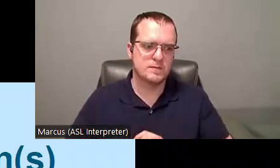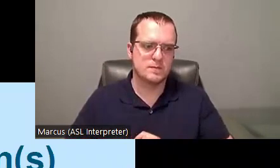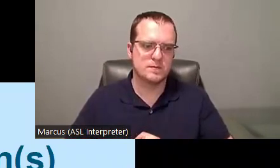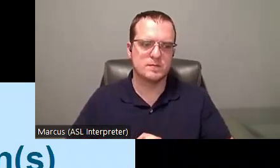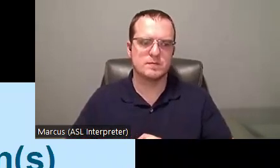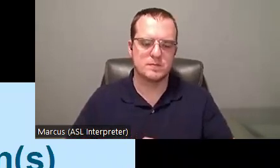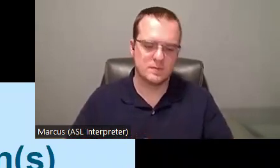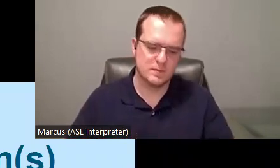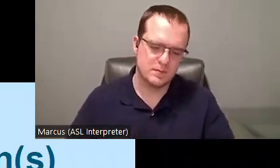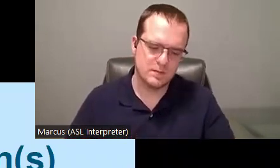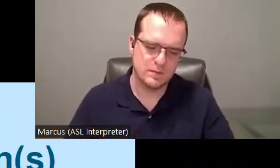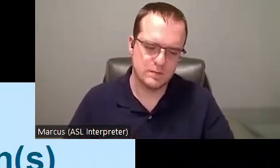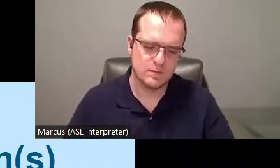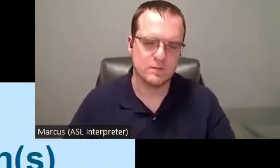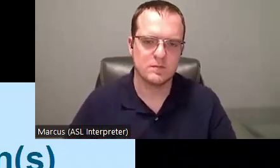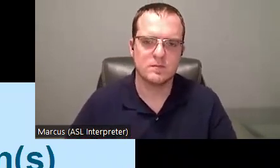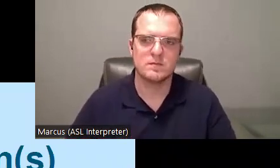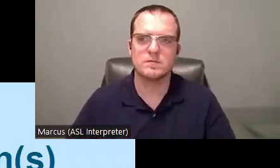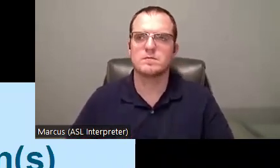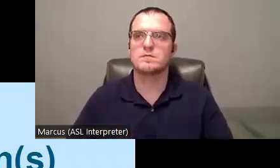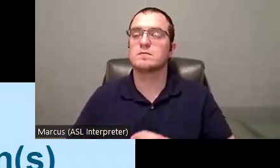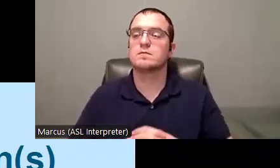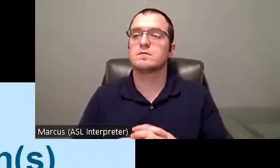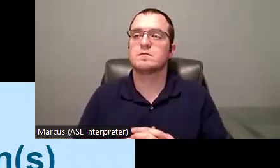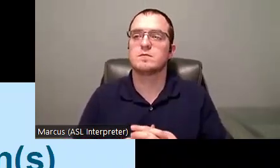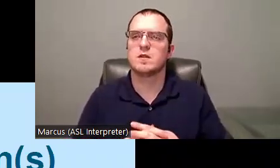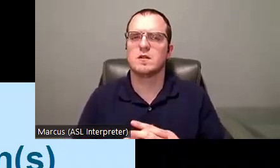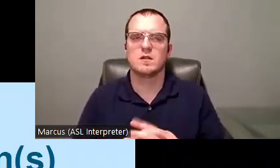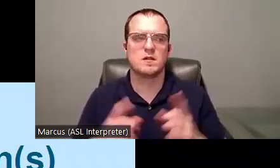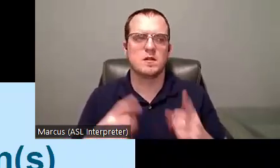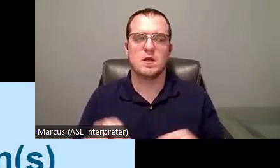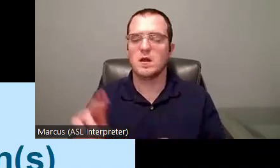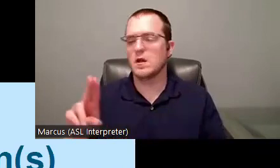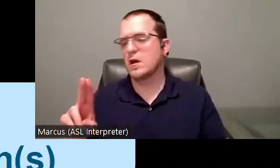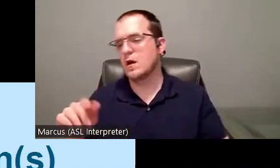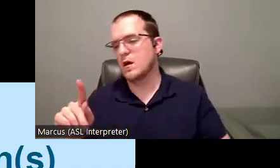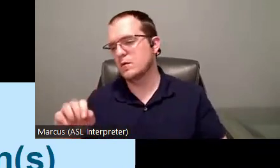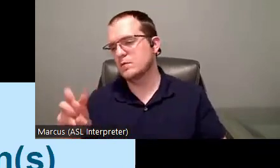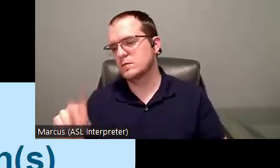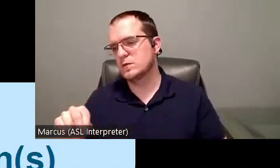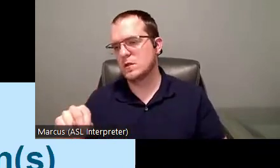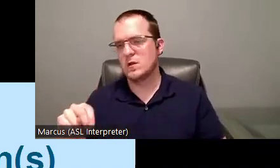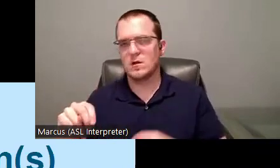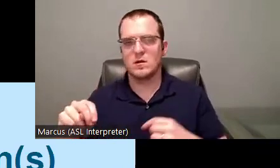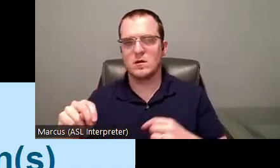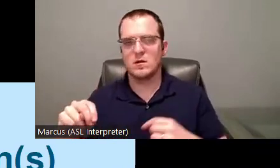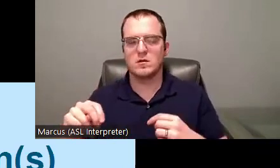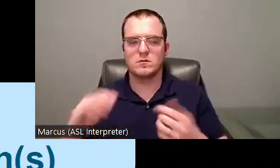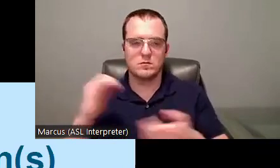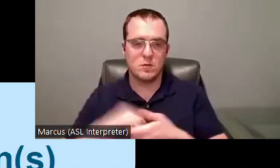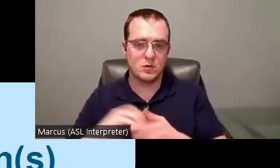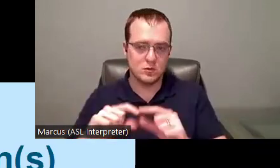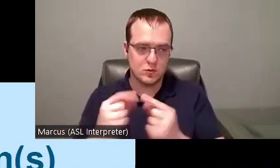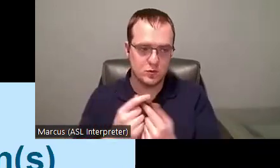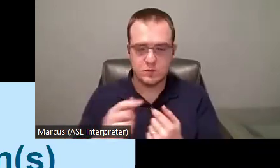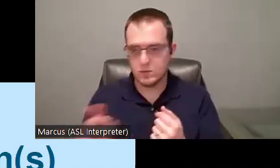the interactions, you know, with the Uptown Partners Group. Councilman, I don't know if you have visibility on that or staff,